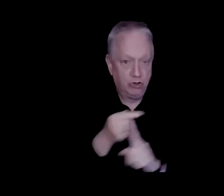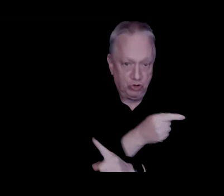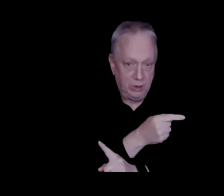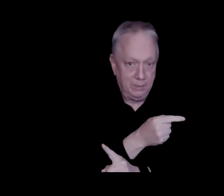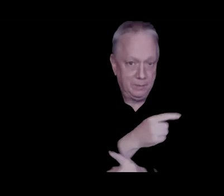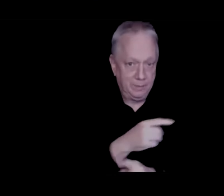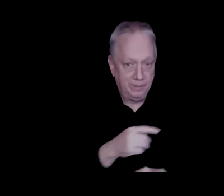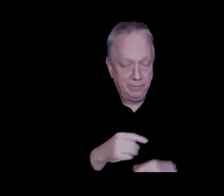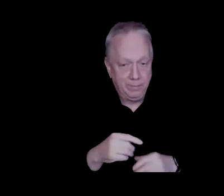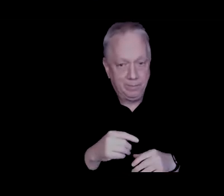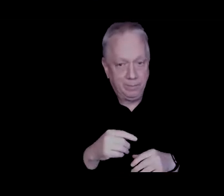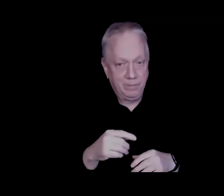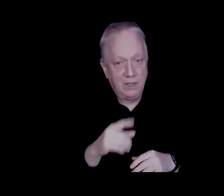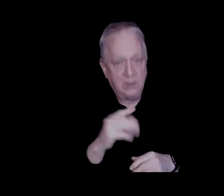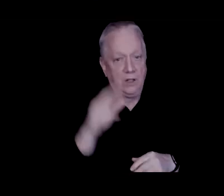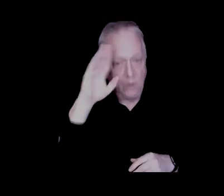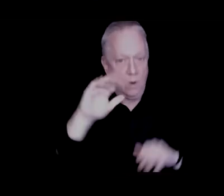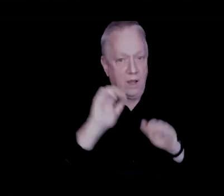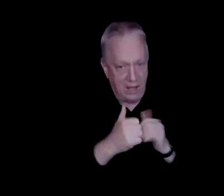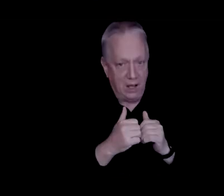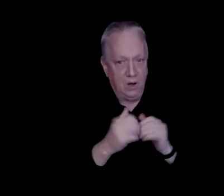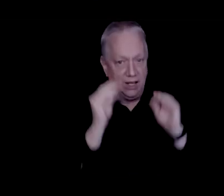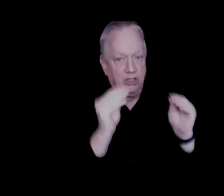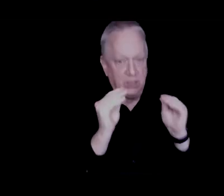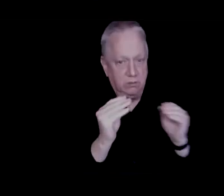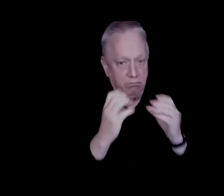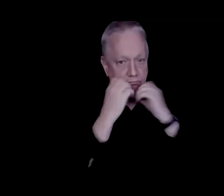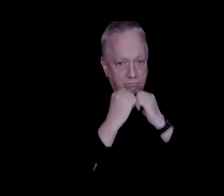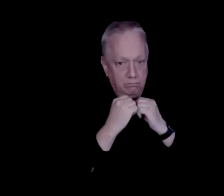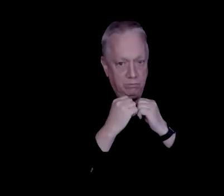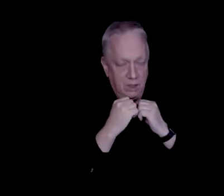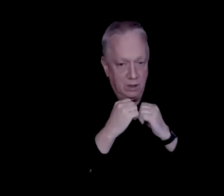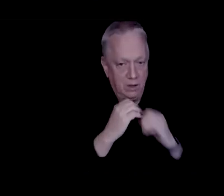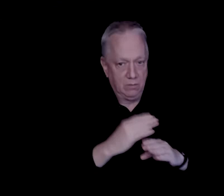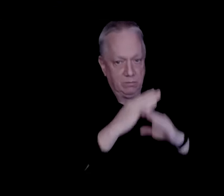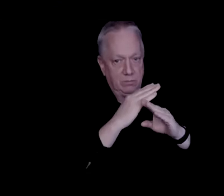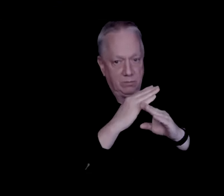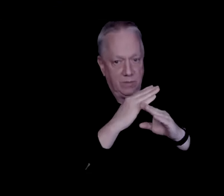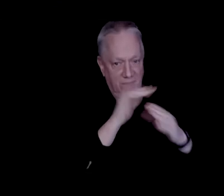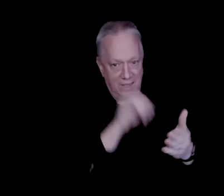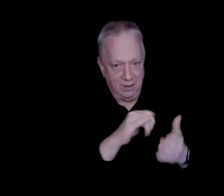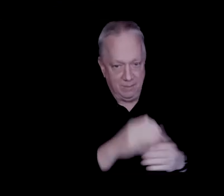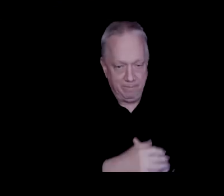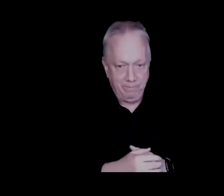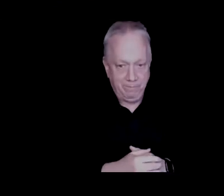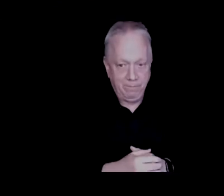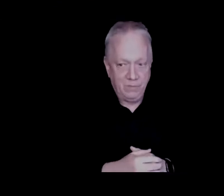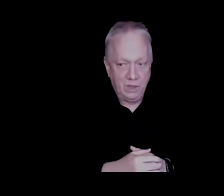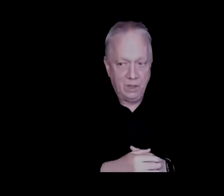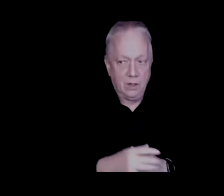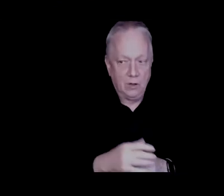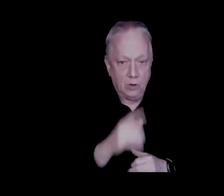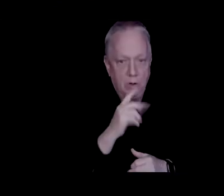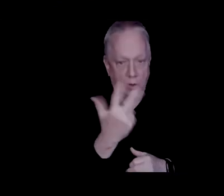And so they know how the education can be a war against that. So it's three films about